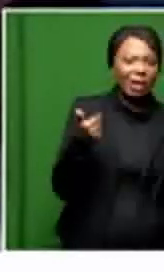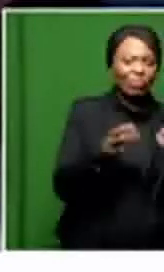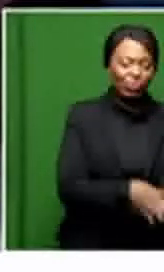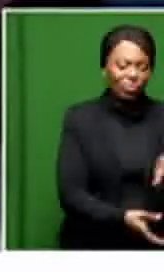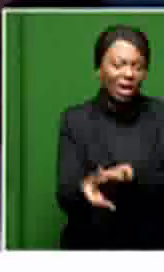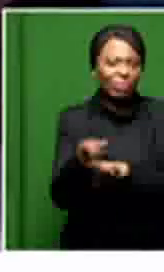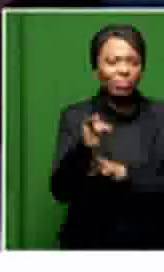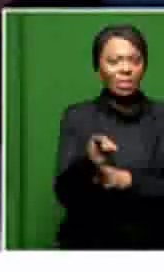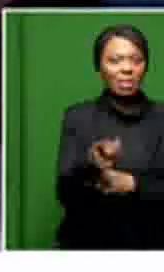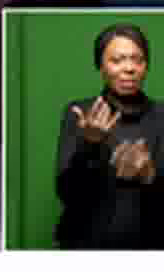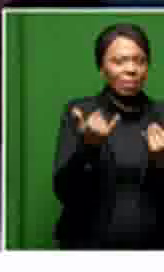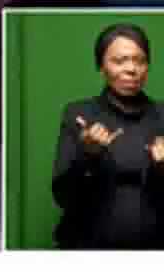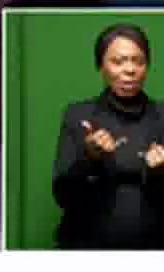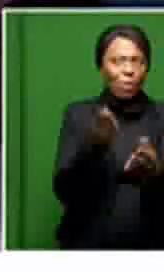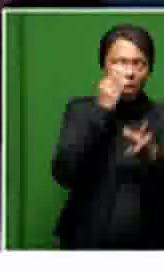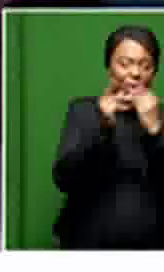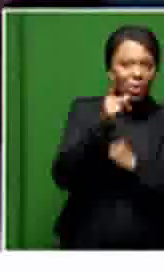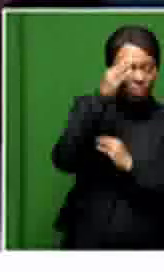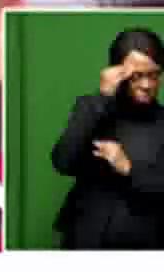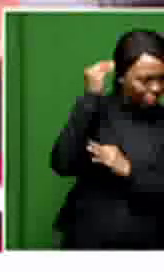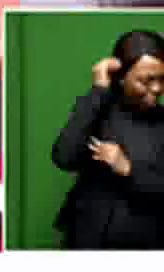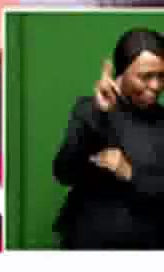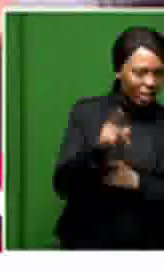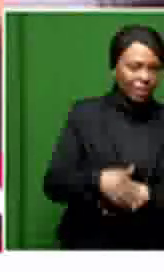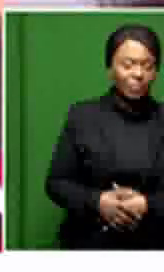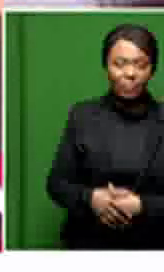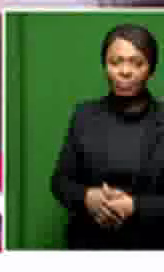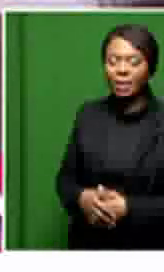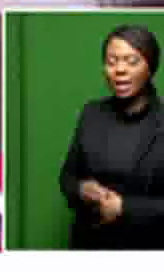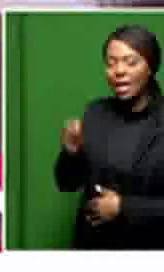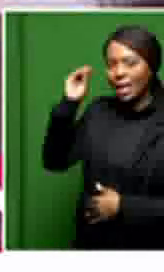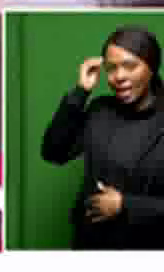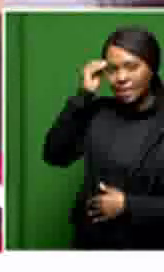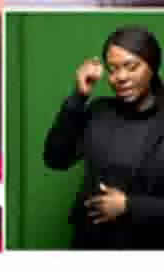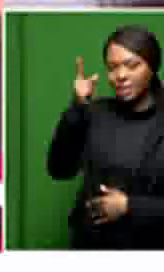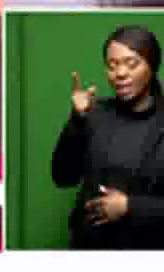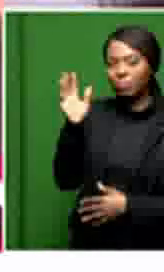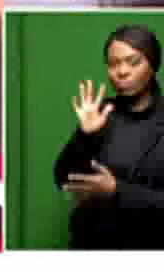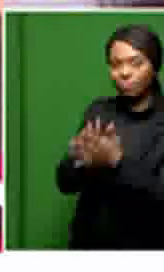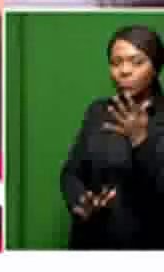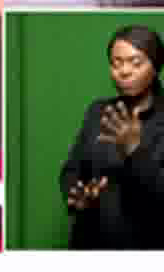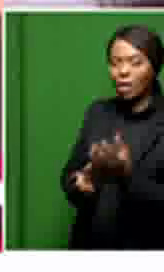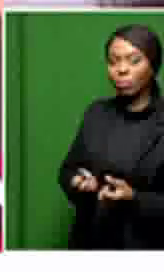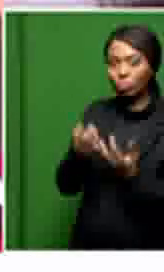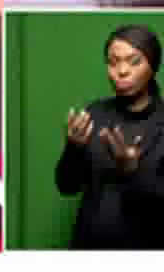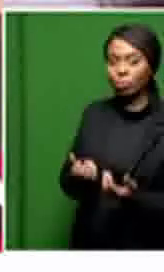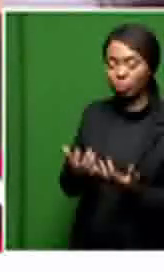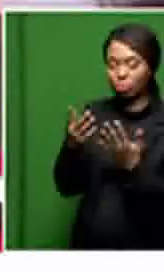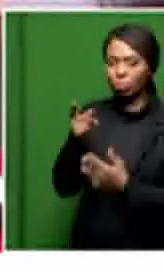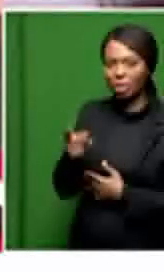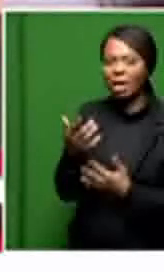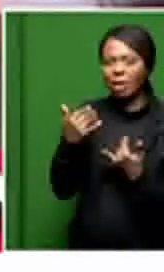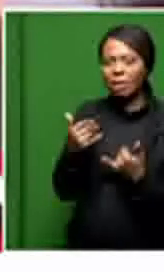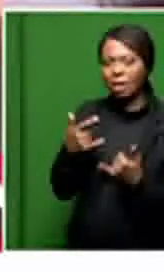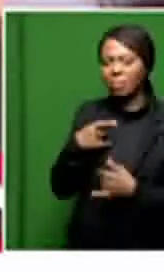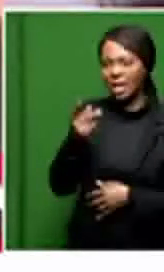can pronounce itself in the present? Interesting reflections there, Professor. And I understand that you both had a bit of a